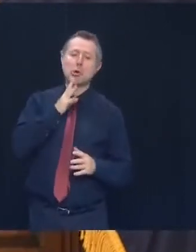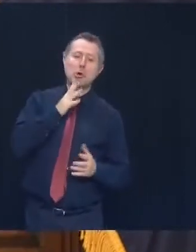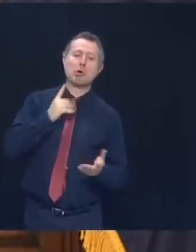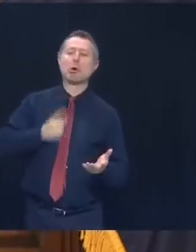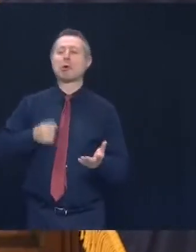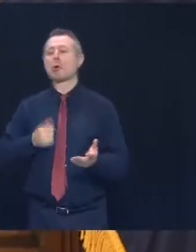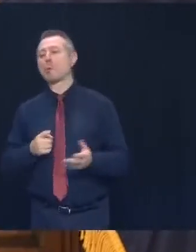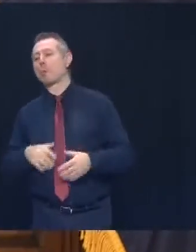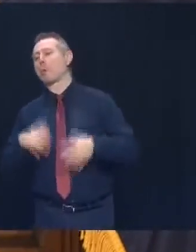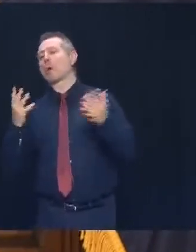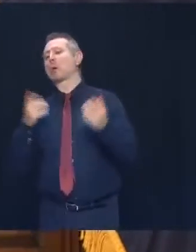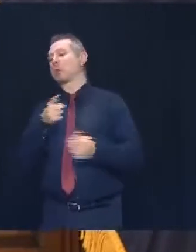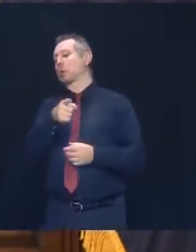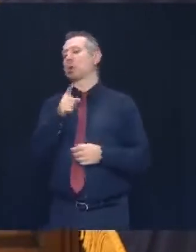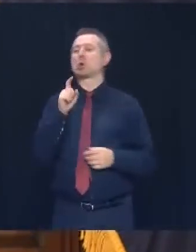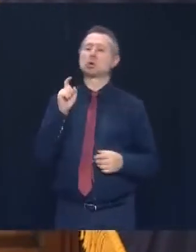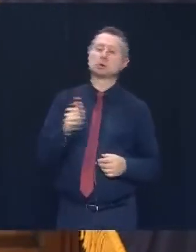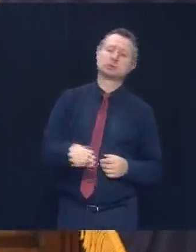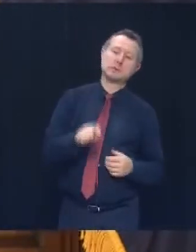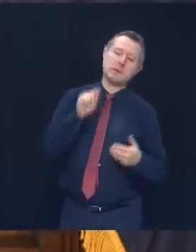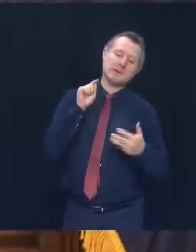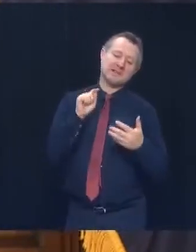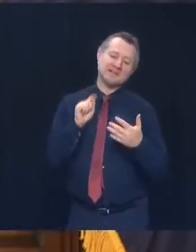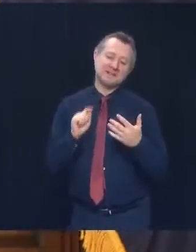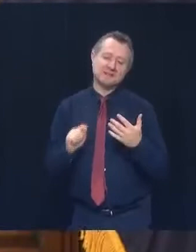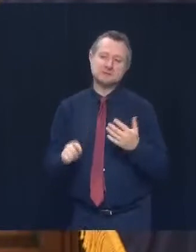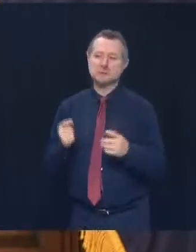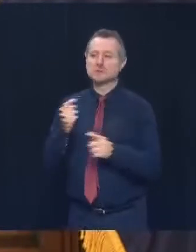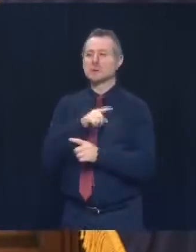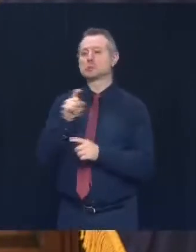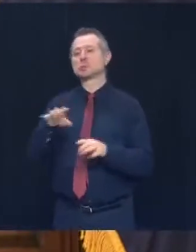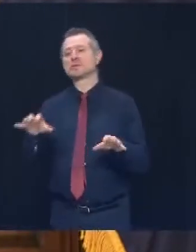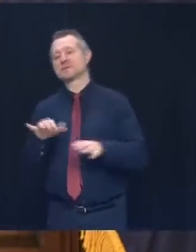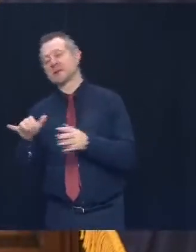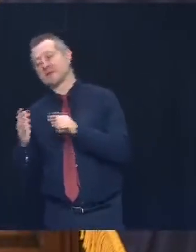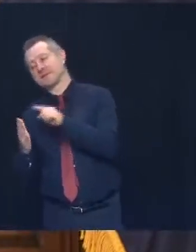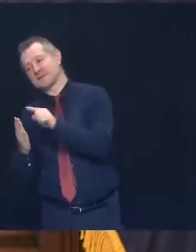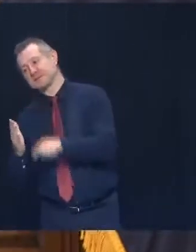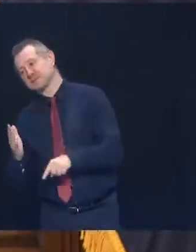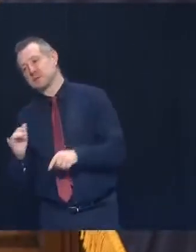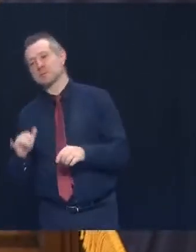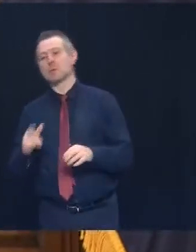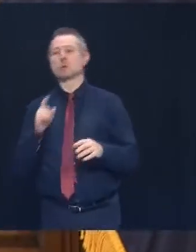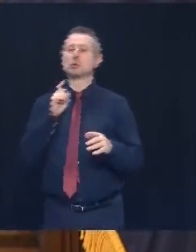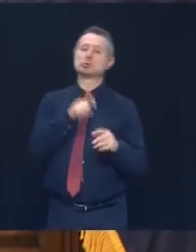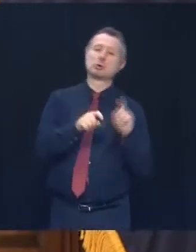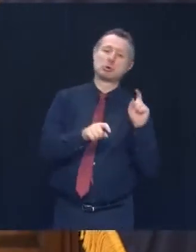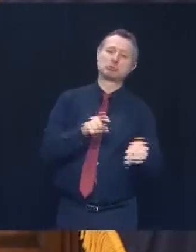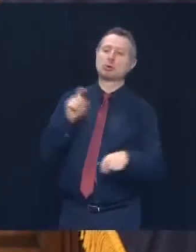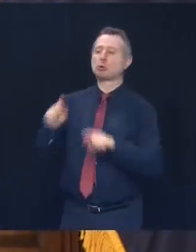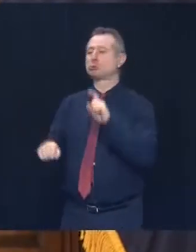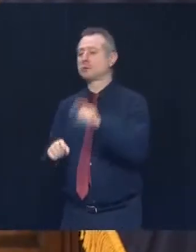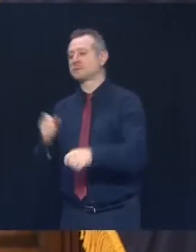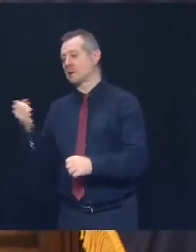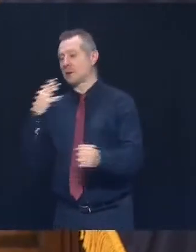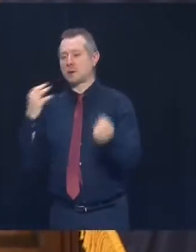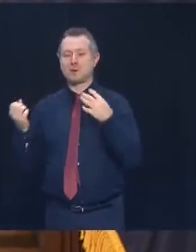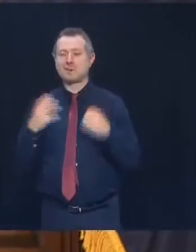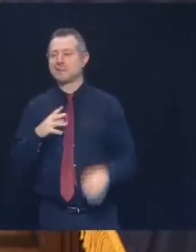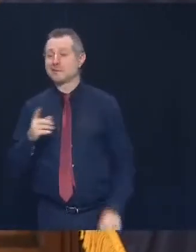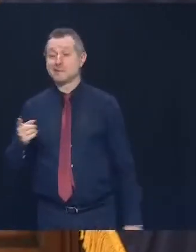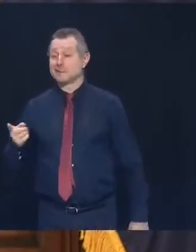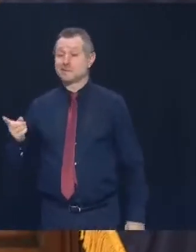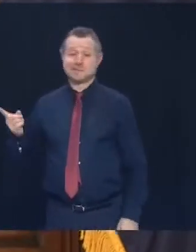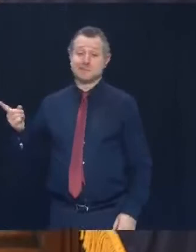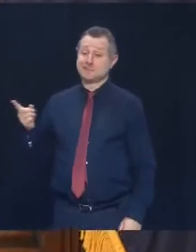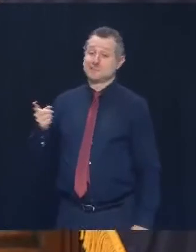you should have done this then. You should have done this. You should have done this earlier. They don't know what they're talking